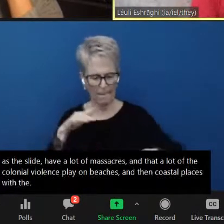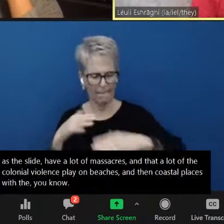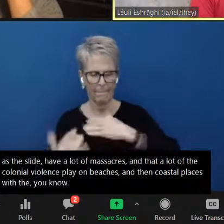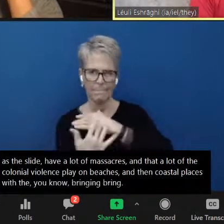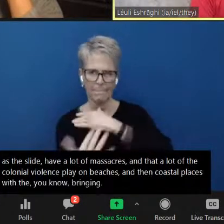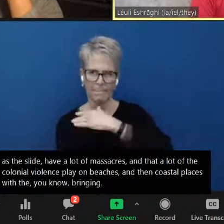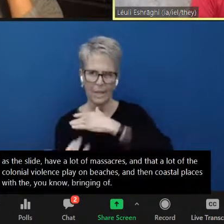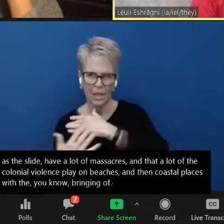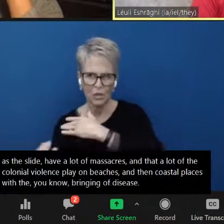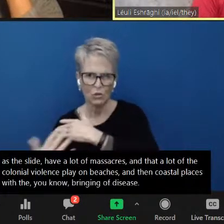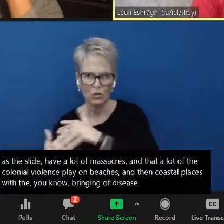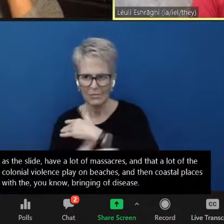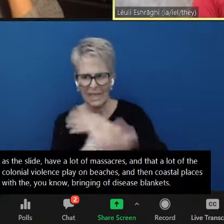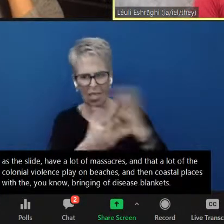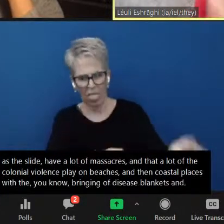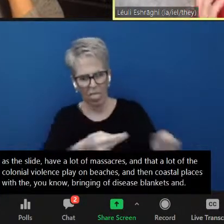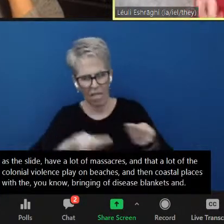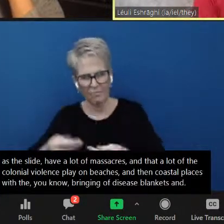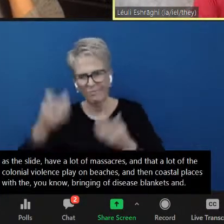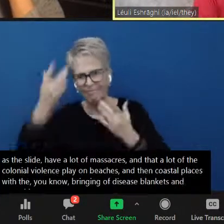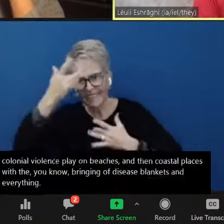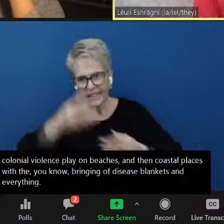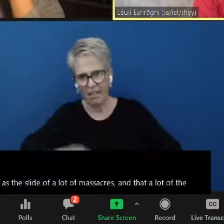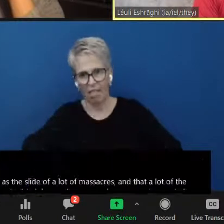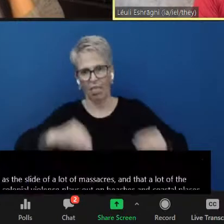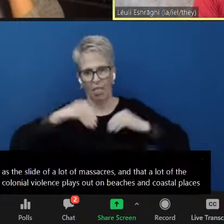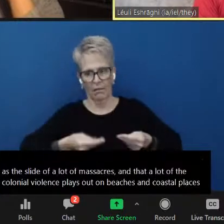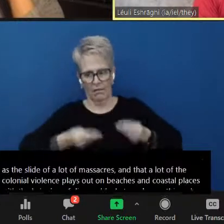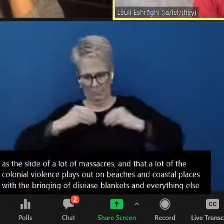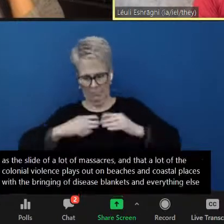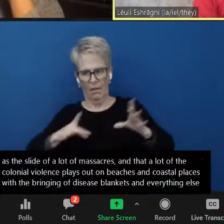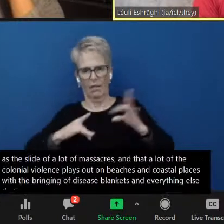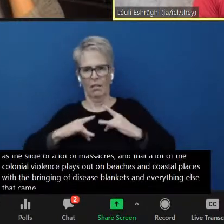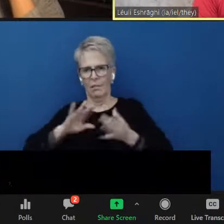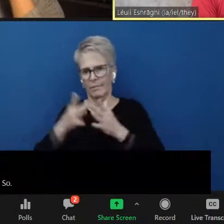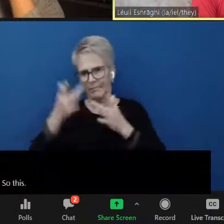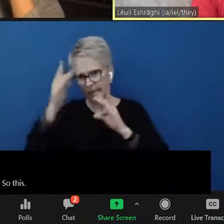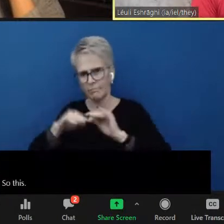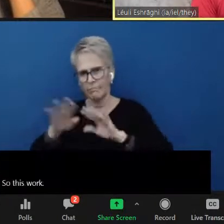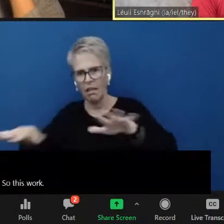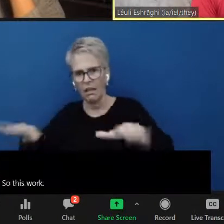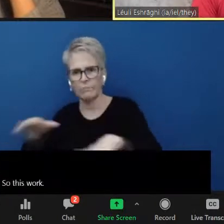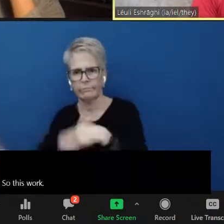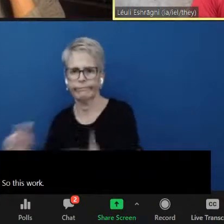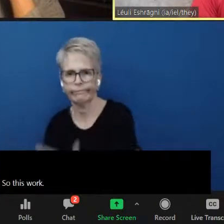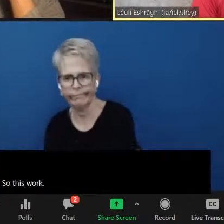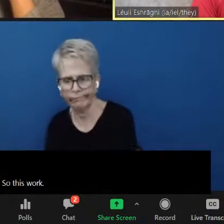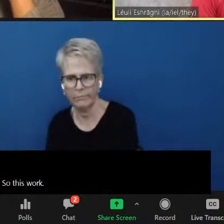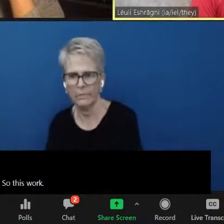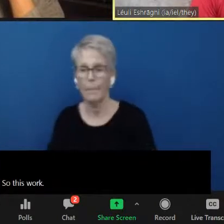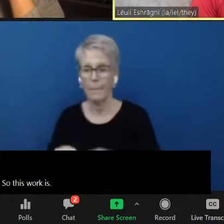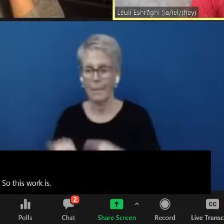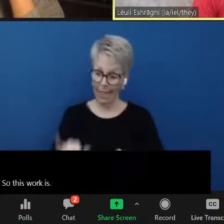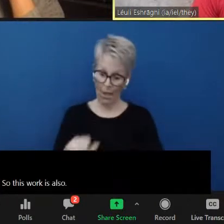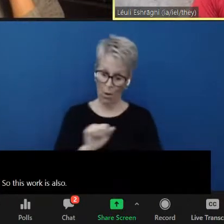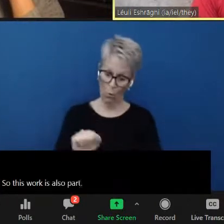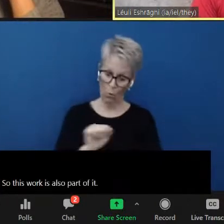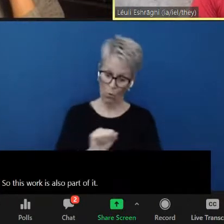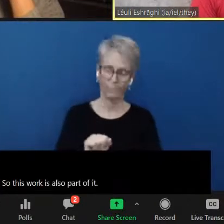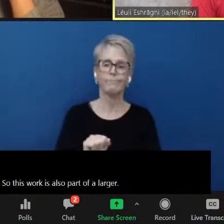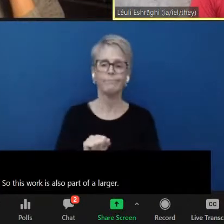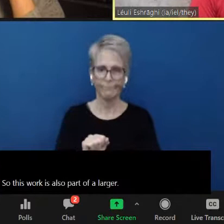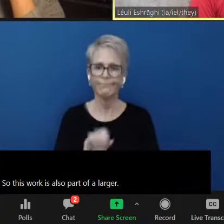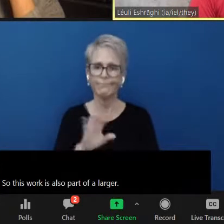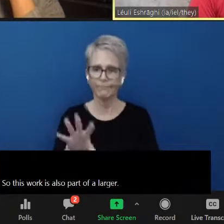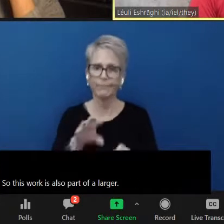you know, bringing up disease blankets and everything else that came. So this work is also part of a